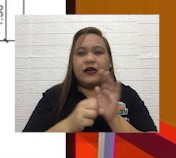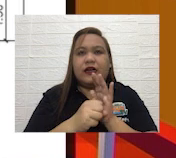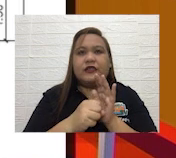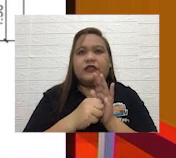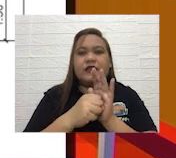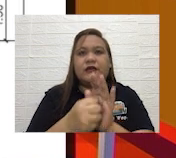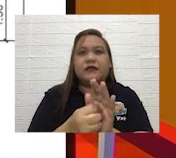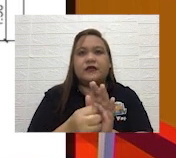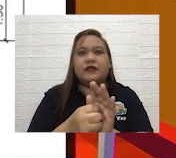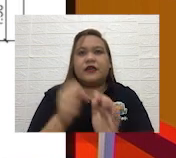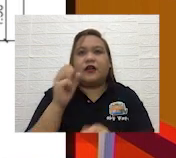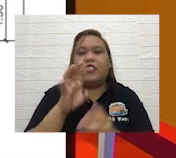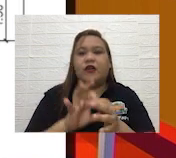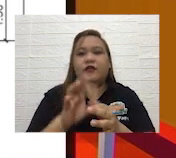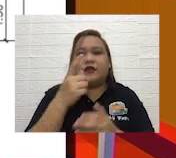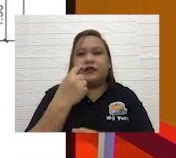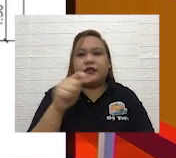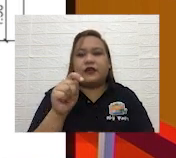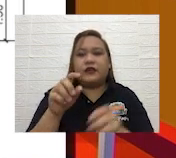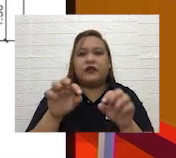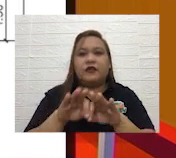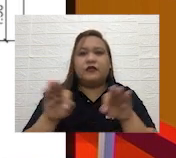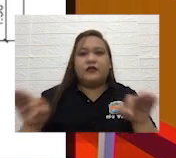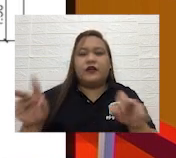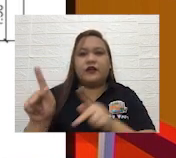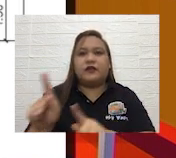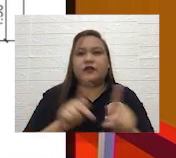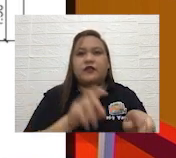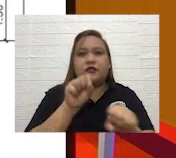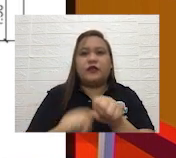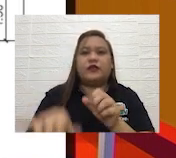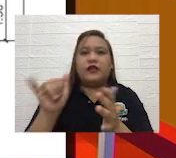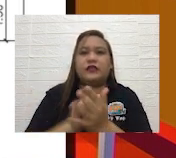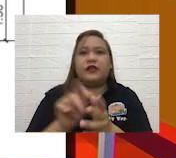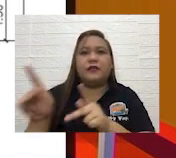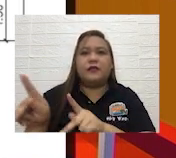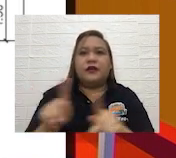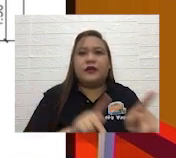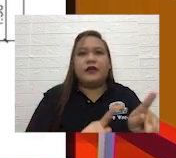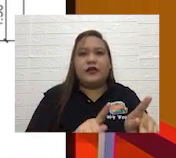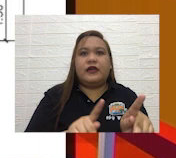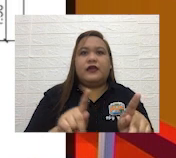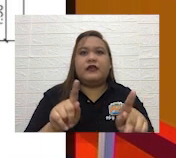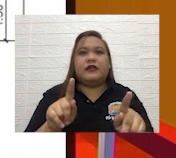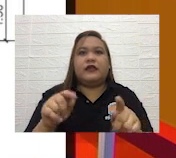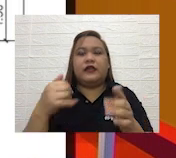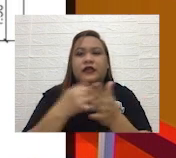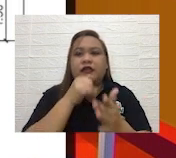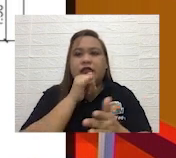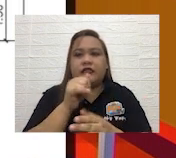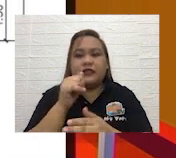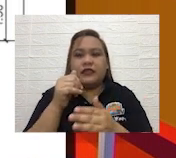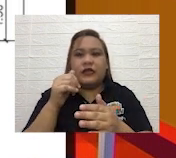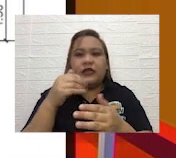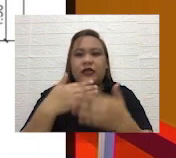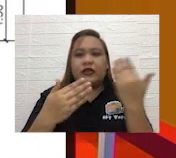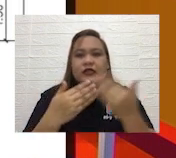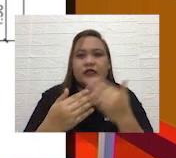notes, and dimensions on the floor plan, so the plan is uncluttered and easy to